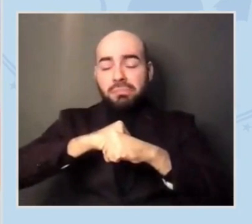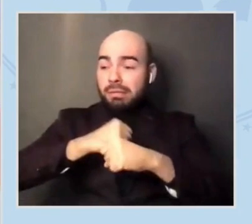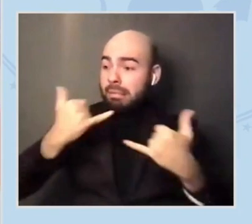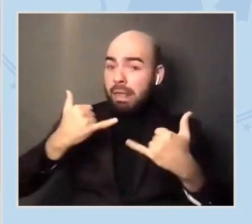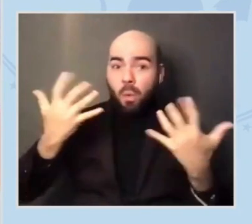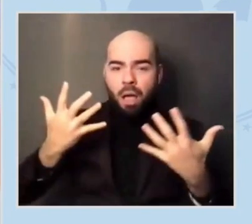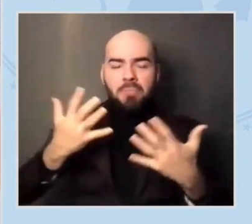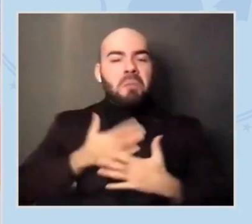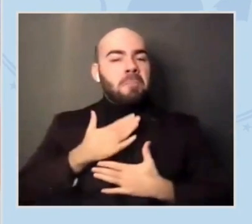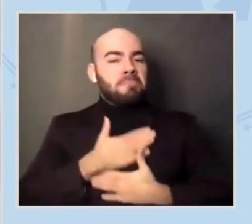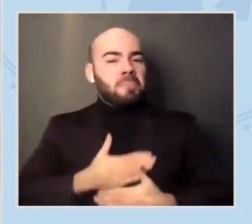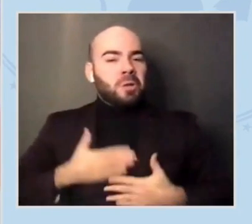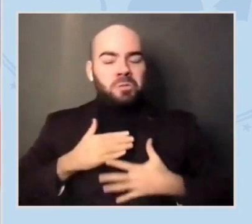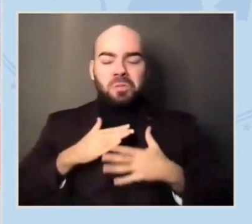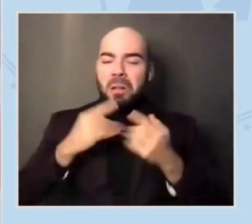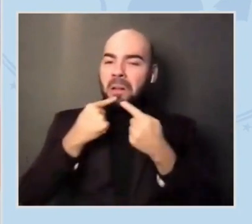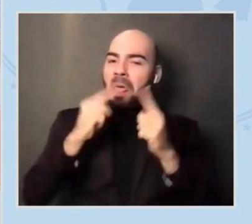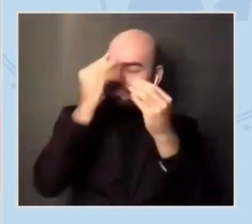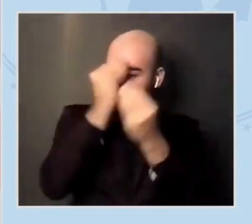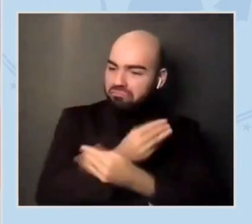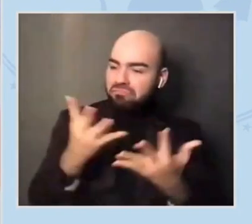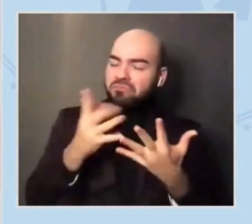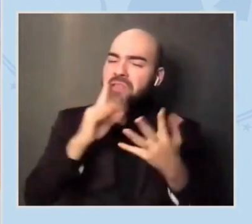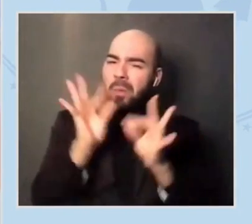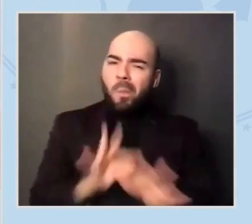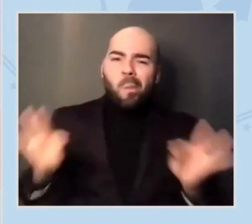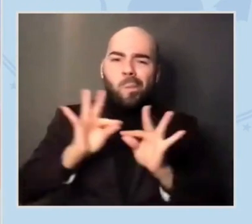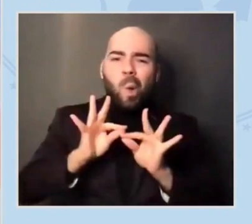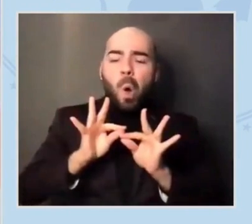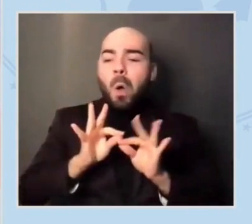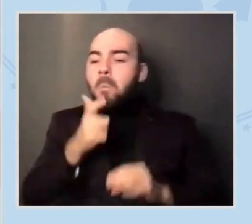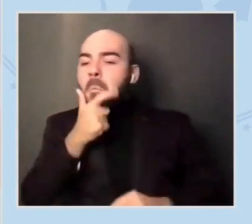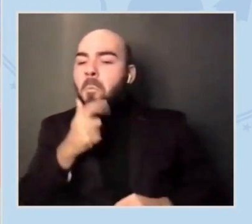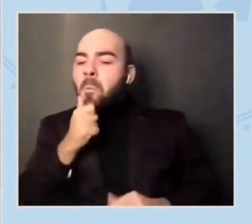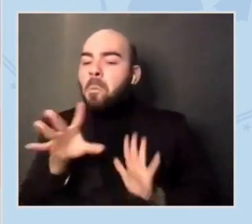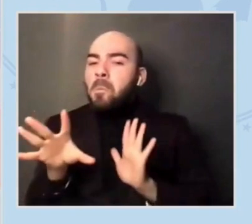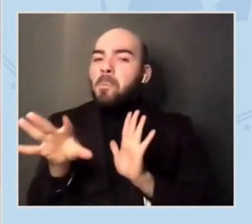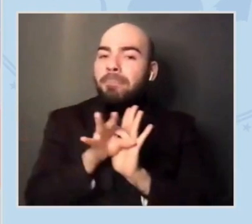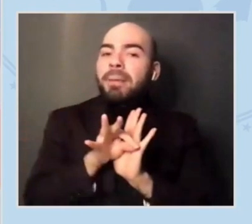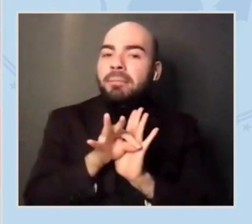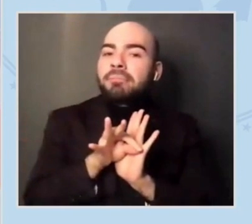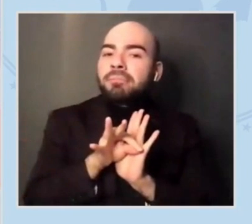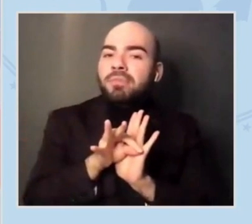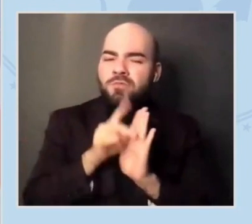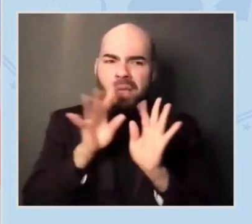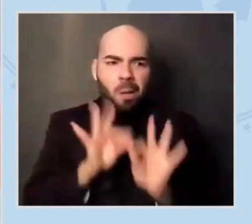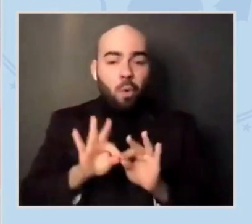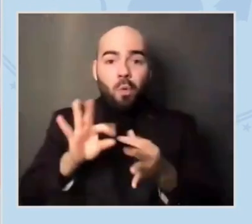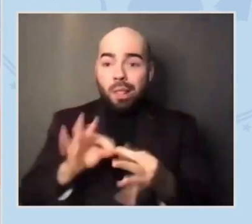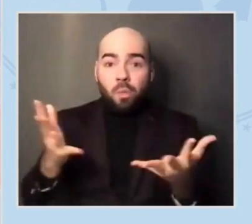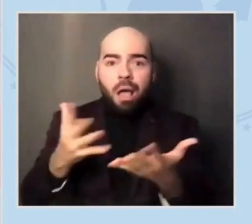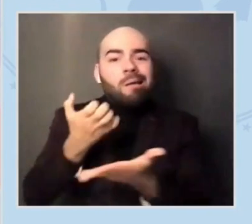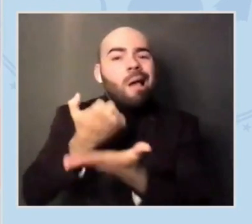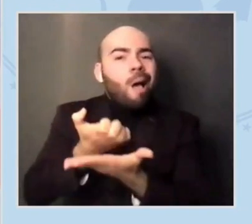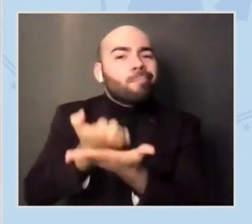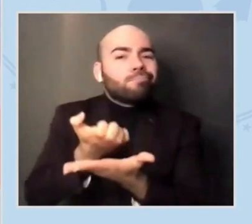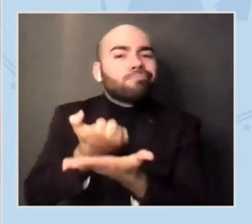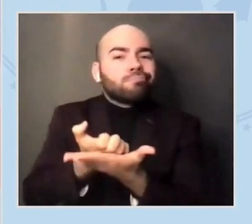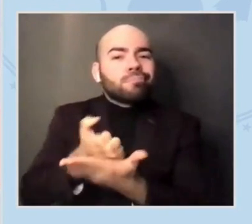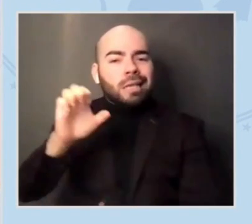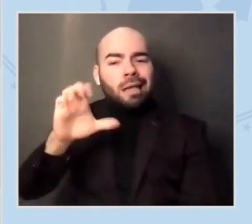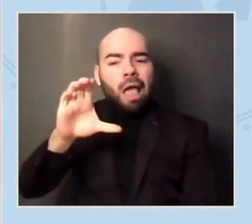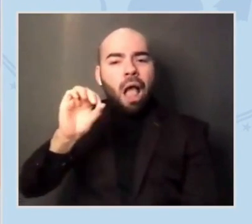I have the pleasure of announcing key nominations and appointments for the critical economic positions in the administration. A first-rate